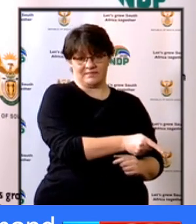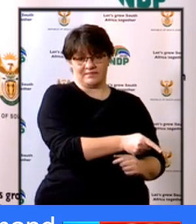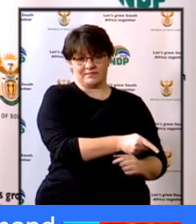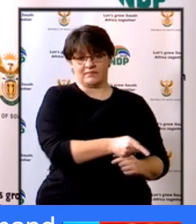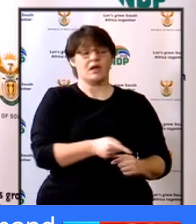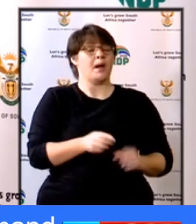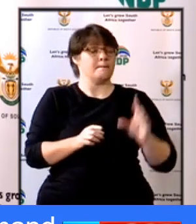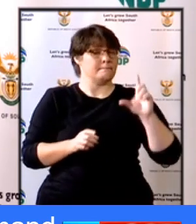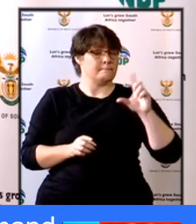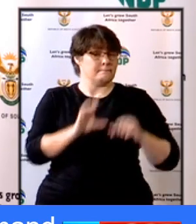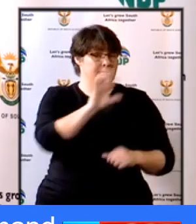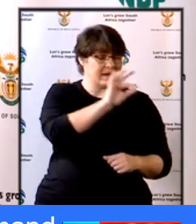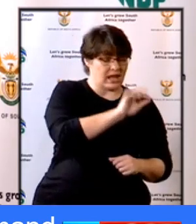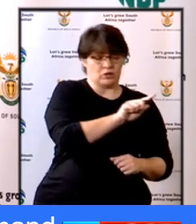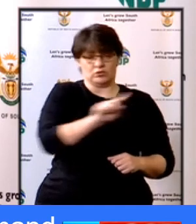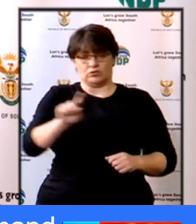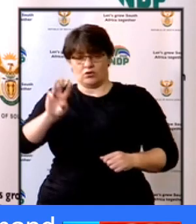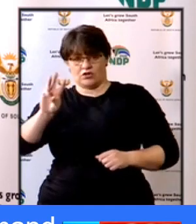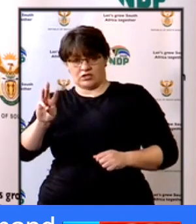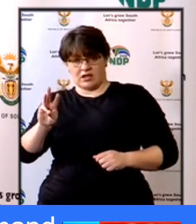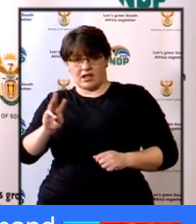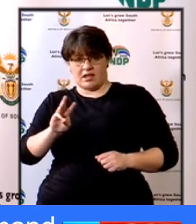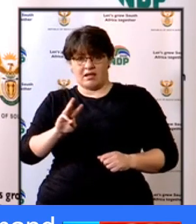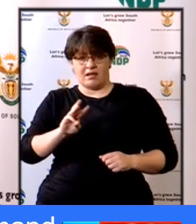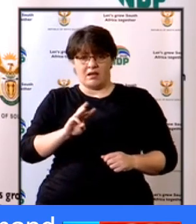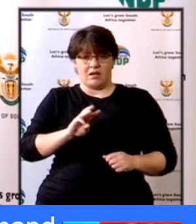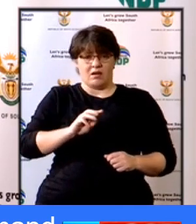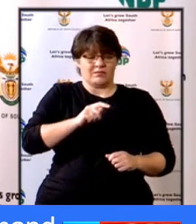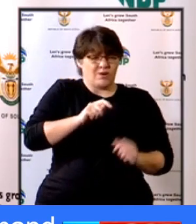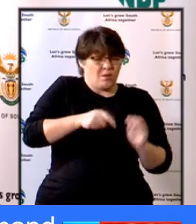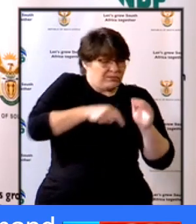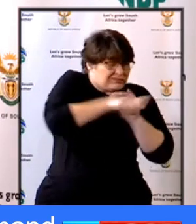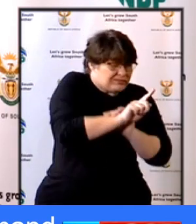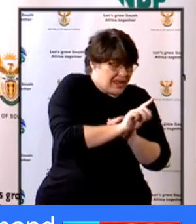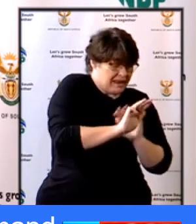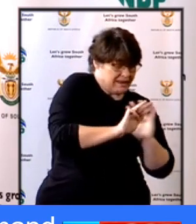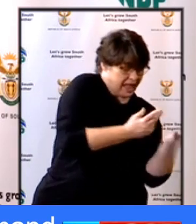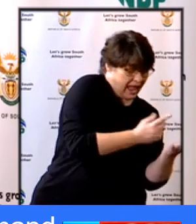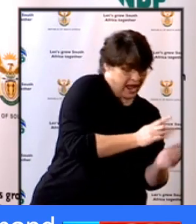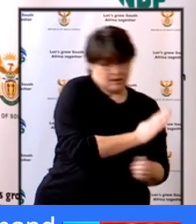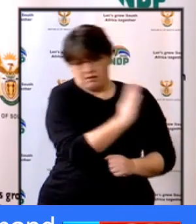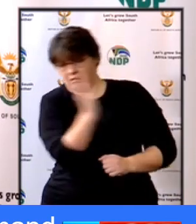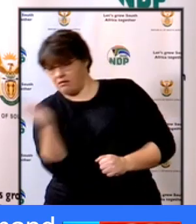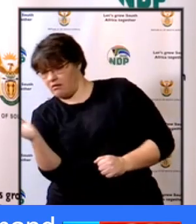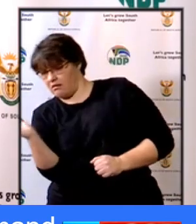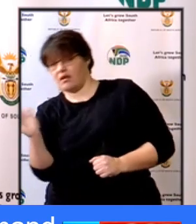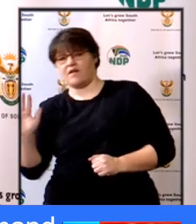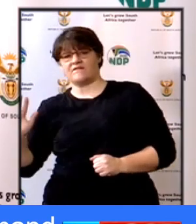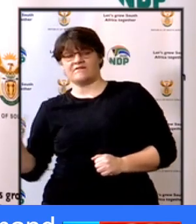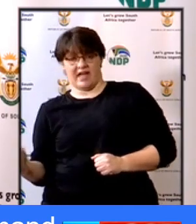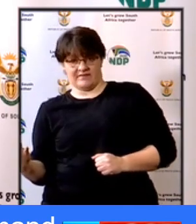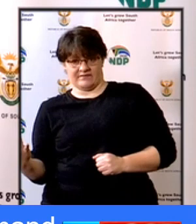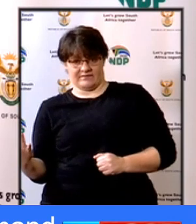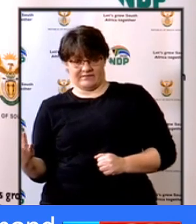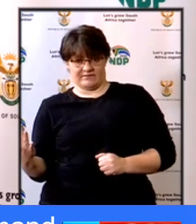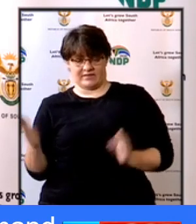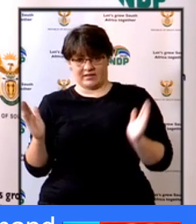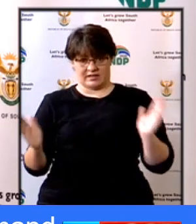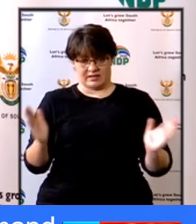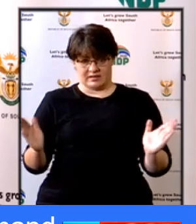Mondays to Thursdays from 9 a.m. to 5 p.m. It will cover both those places with what are